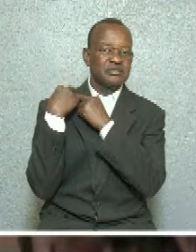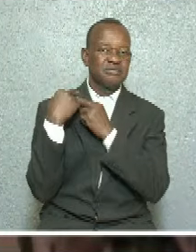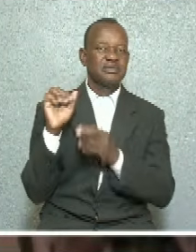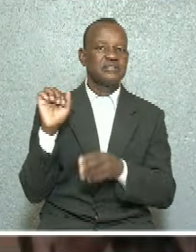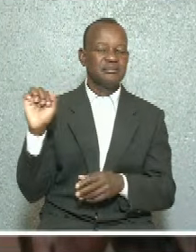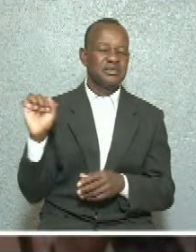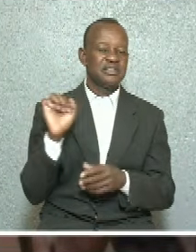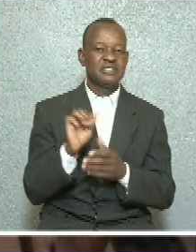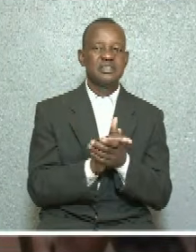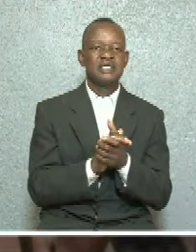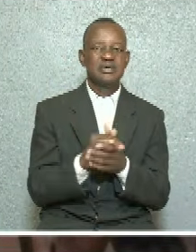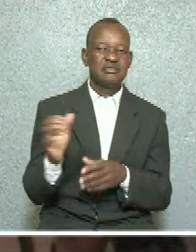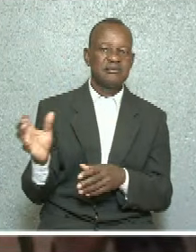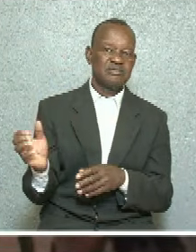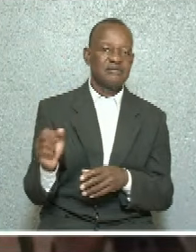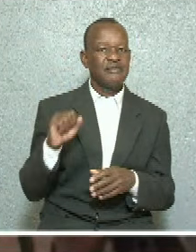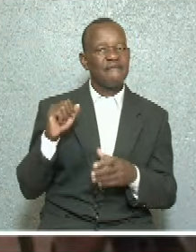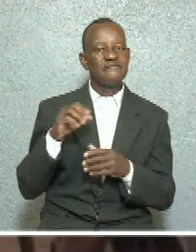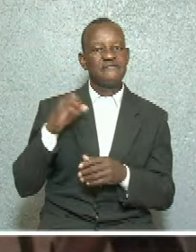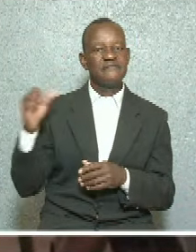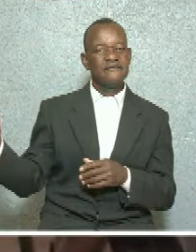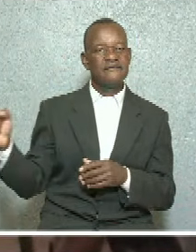the parents.